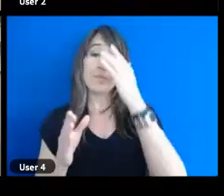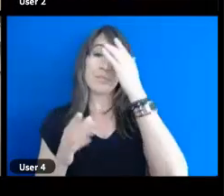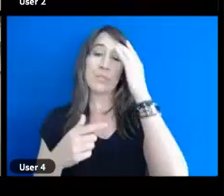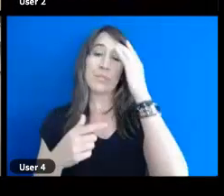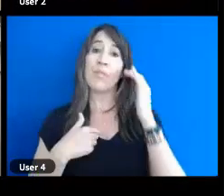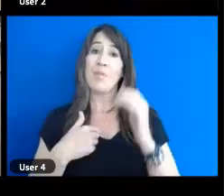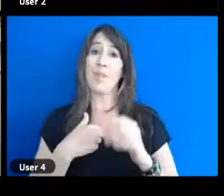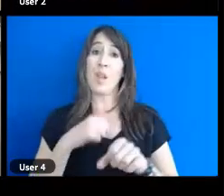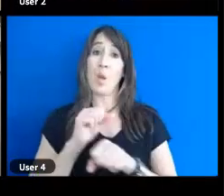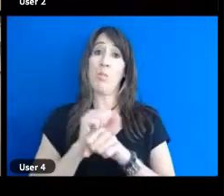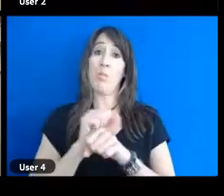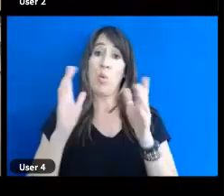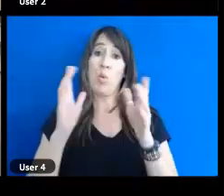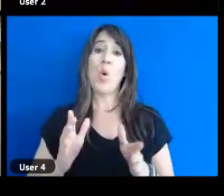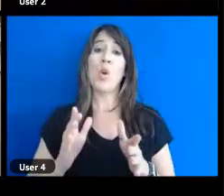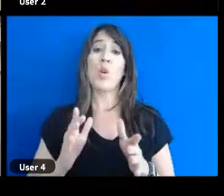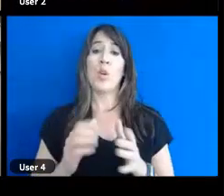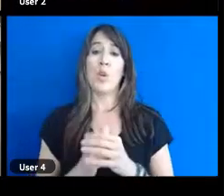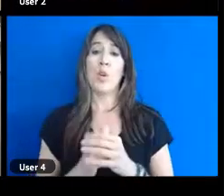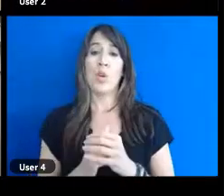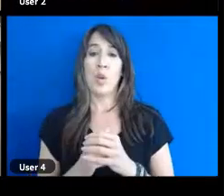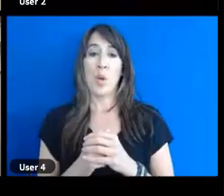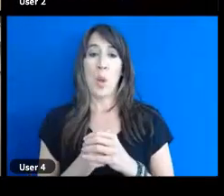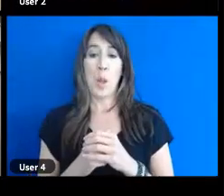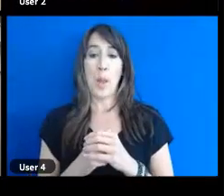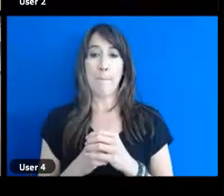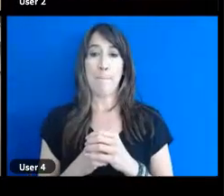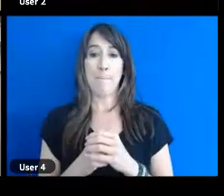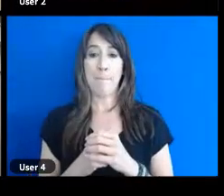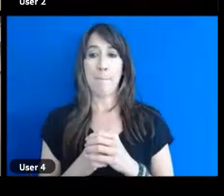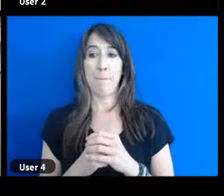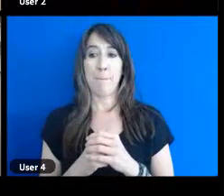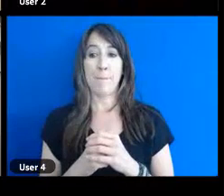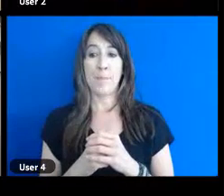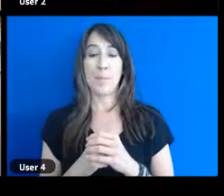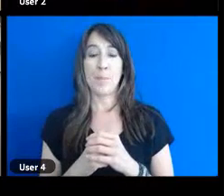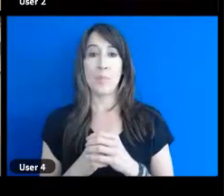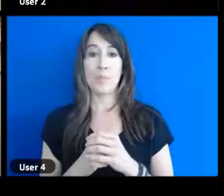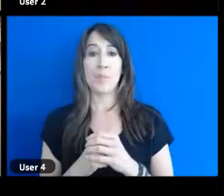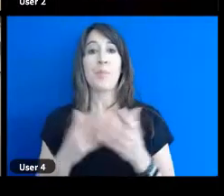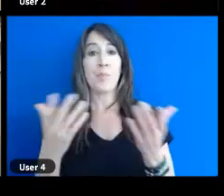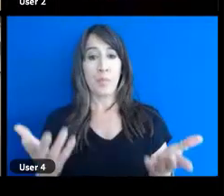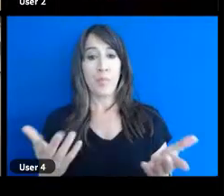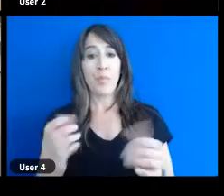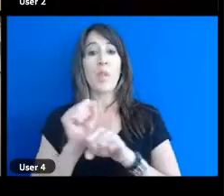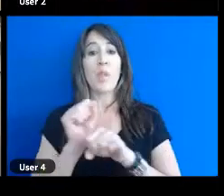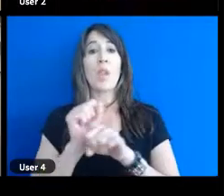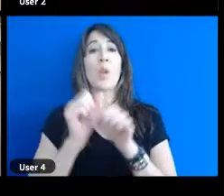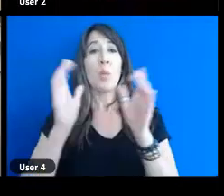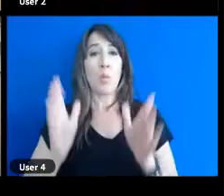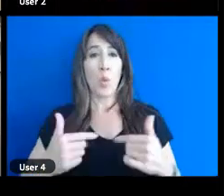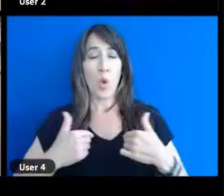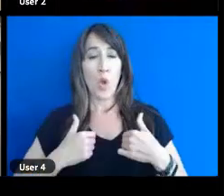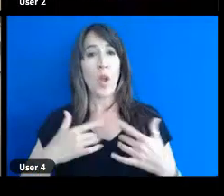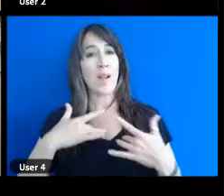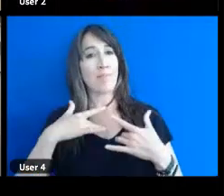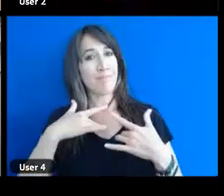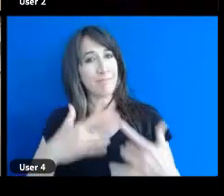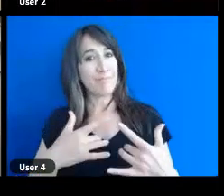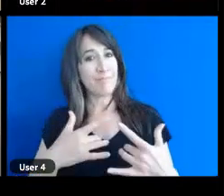So as an employer, and if somebody could advance a slide for me because I don't have that up, that would be great. As an employer,